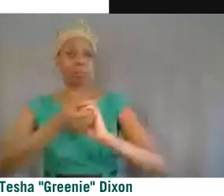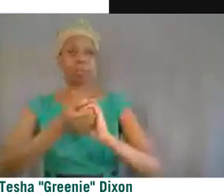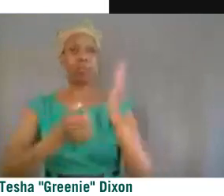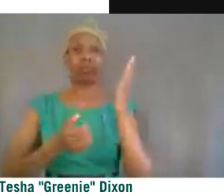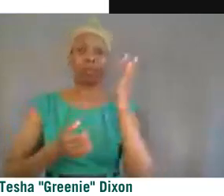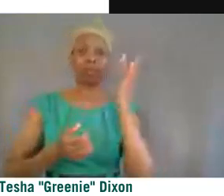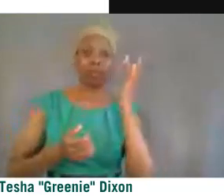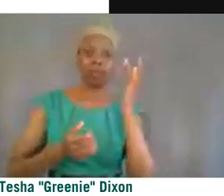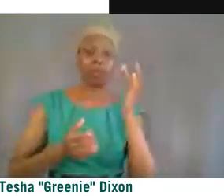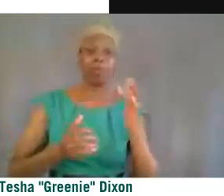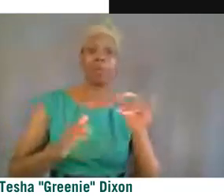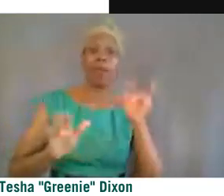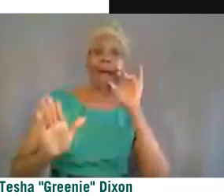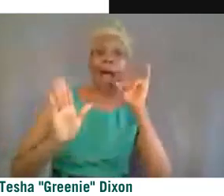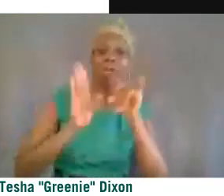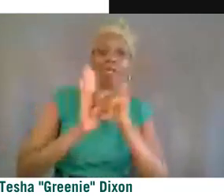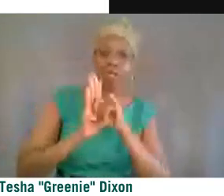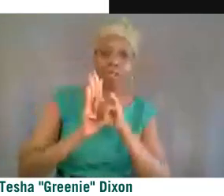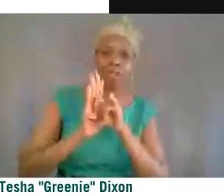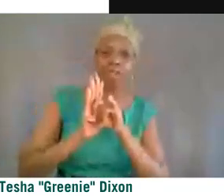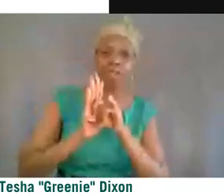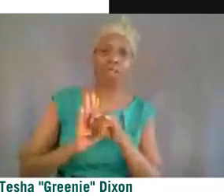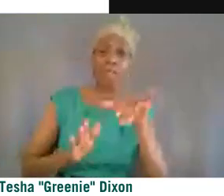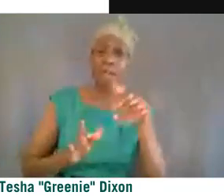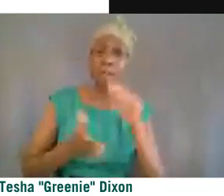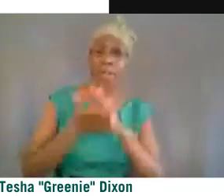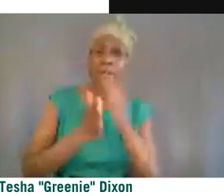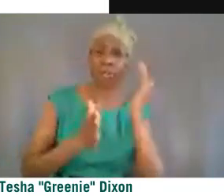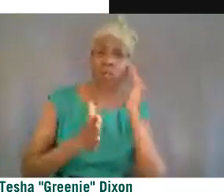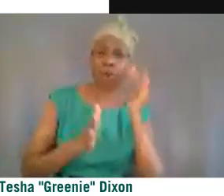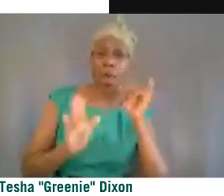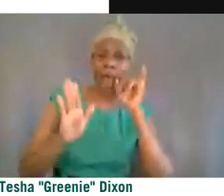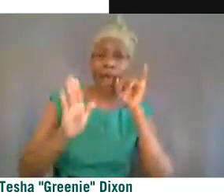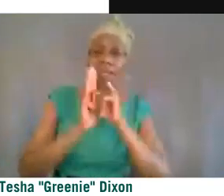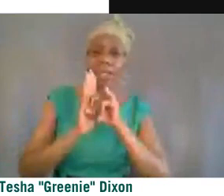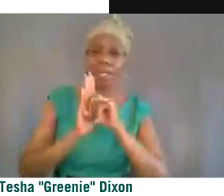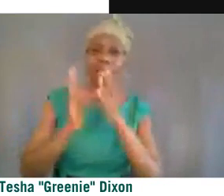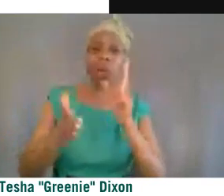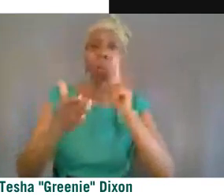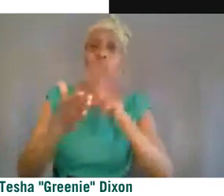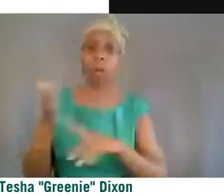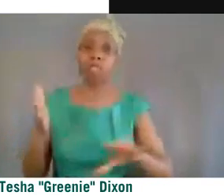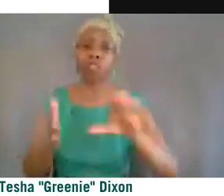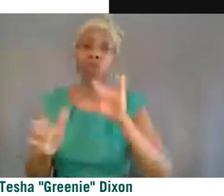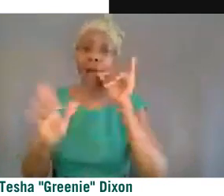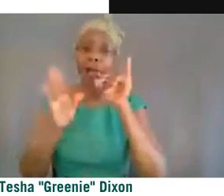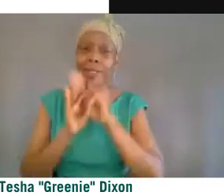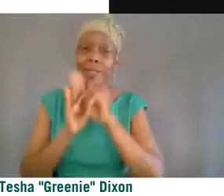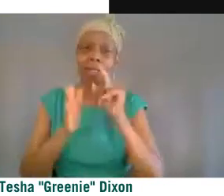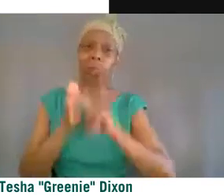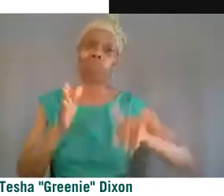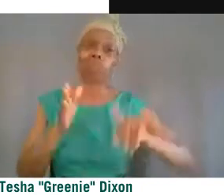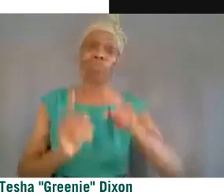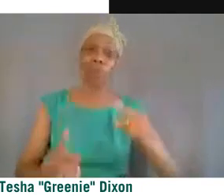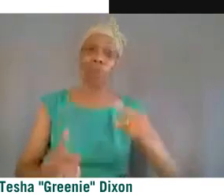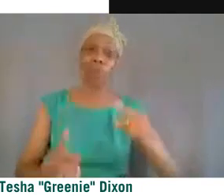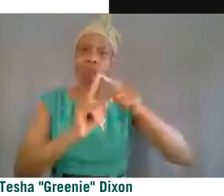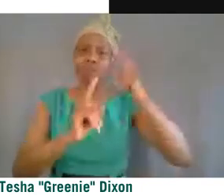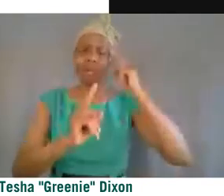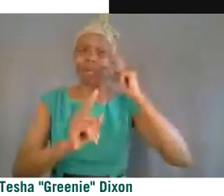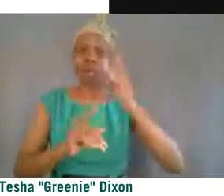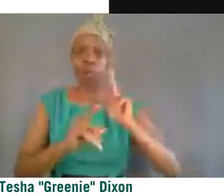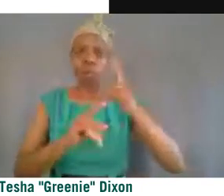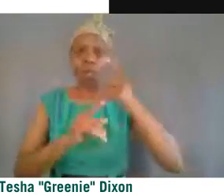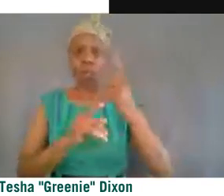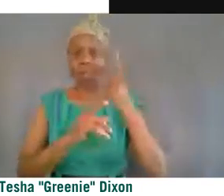identify their own. It's an identity thing. So what is your identity? What are your goals? And I think once we see it, it'll make a lot of sense. For